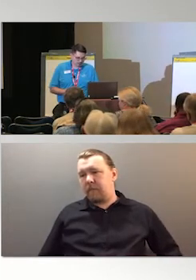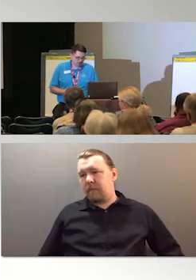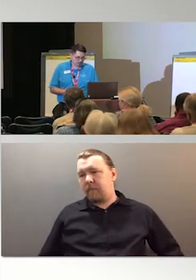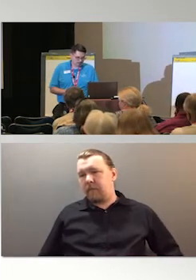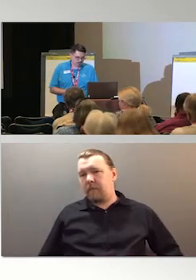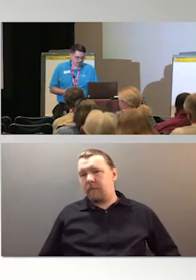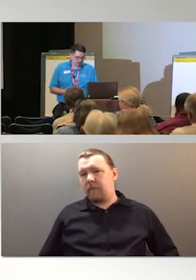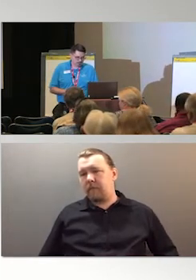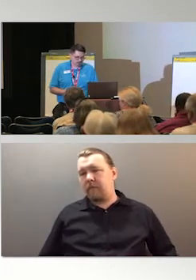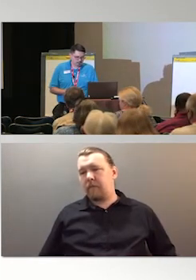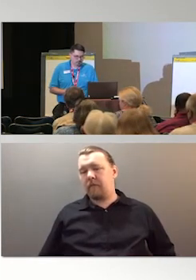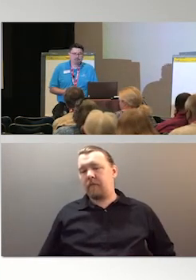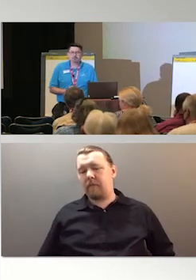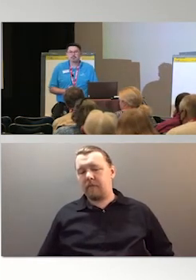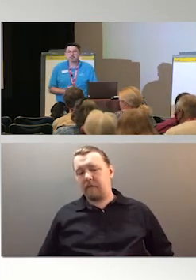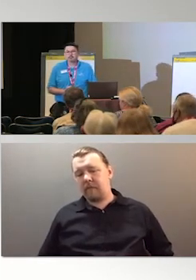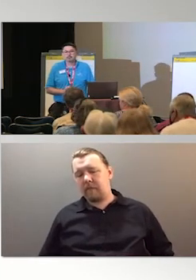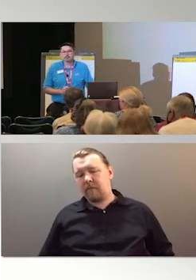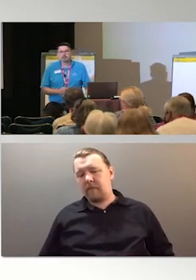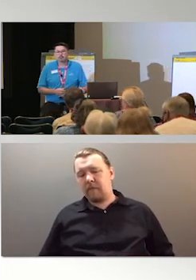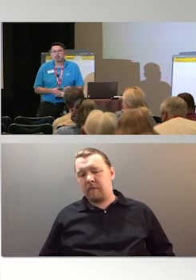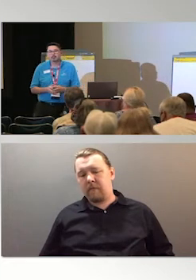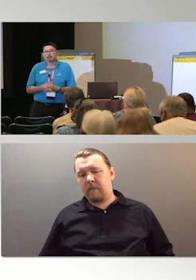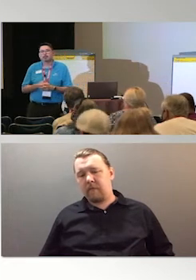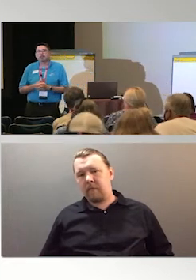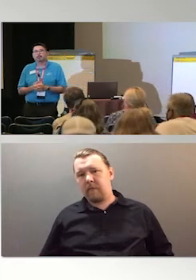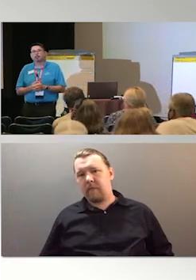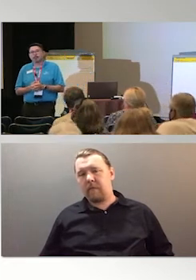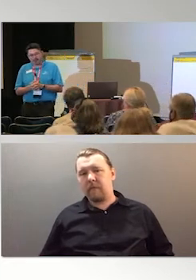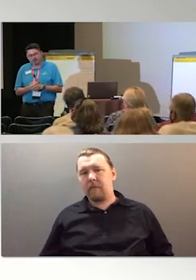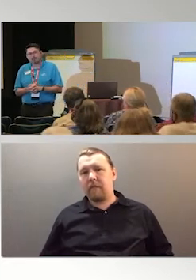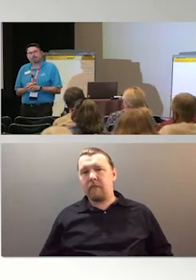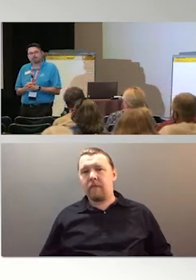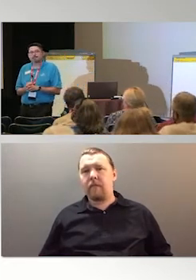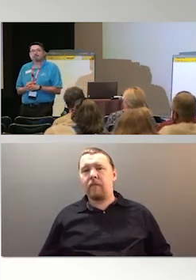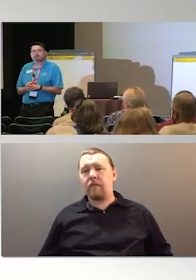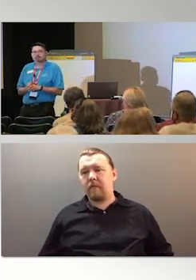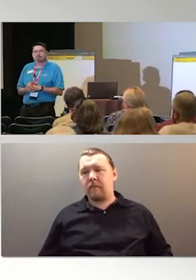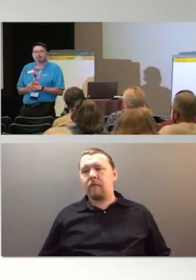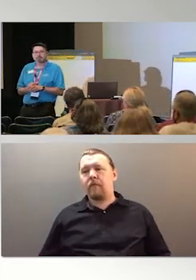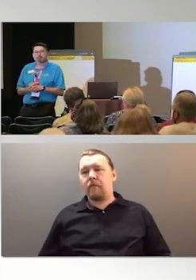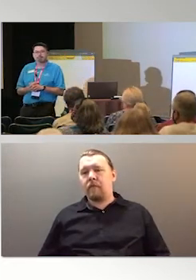For example, our daughter has hers through Fidelity. Okay.